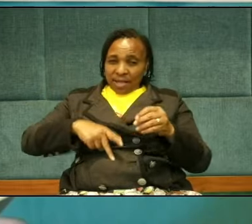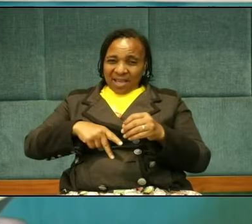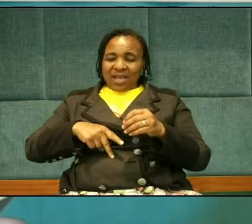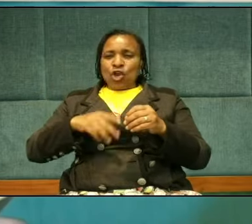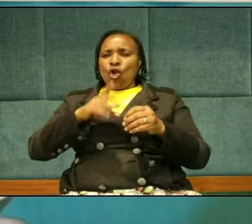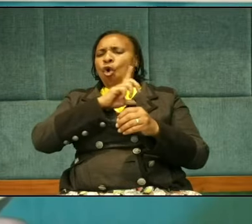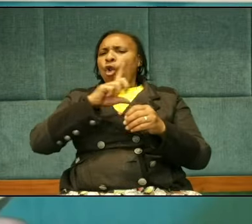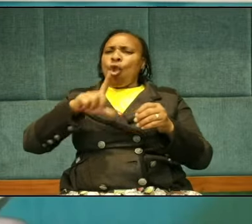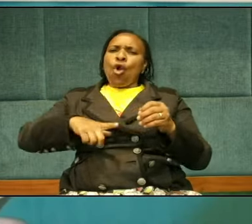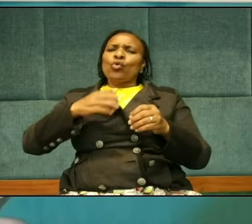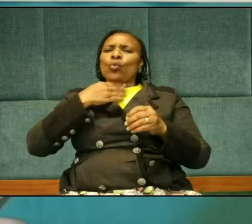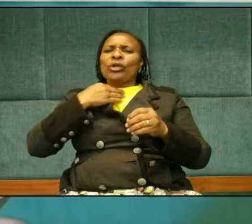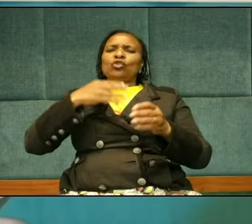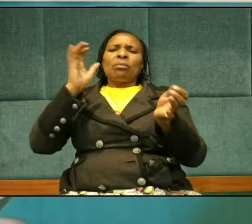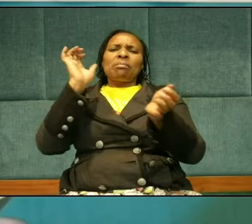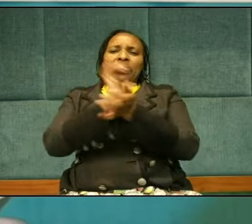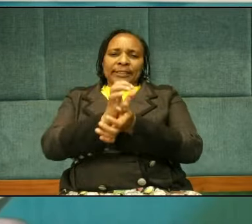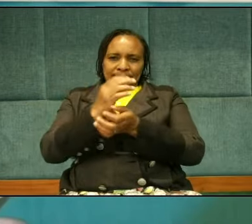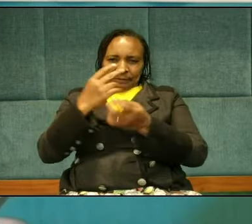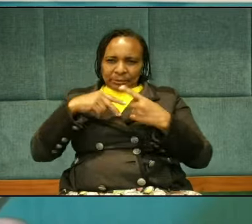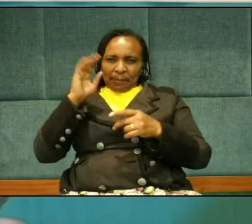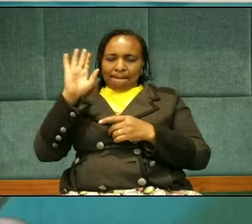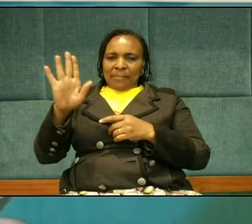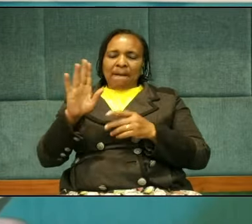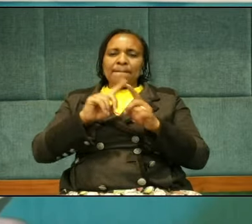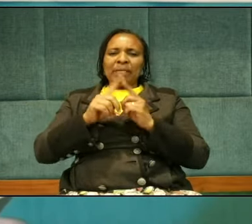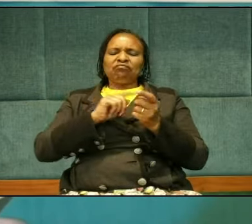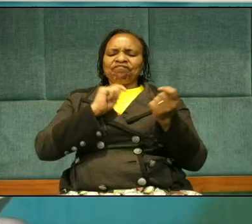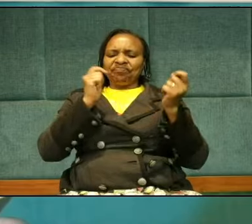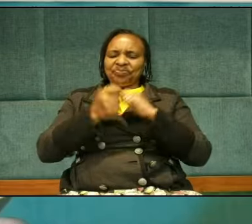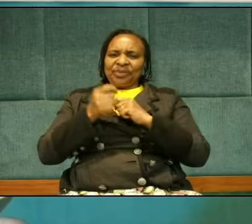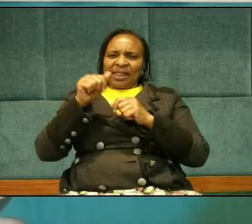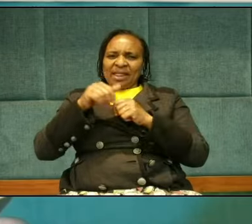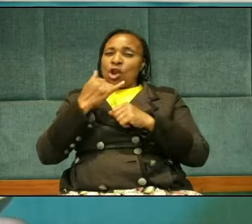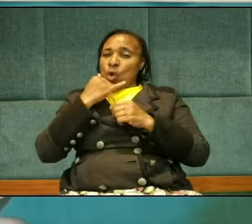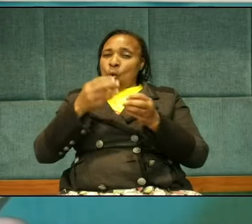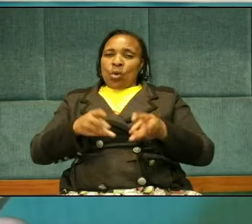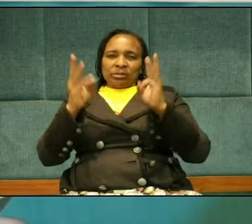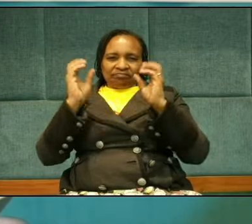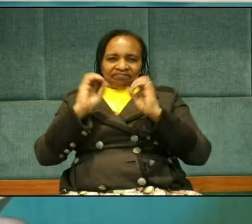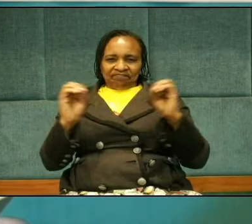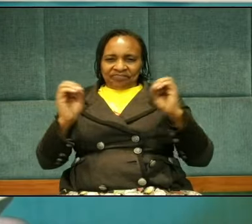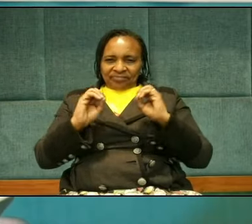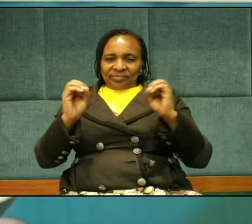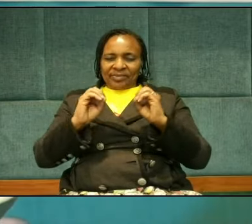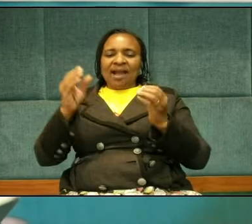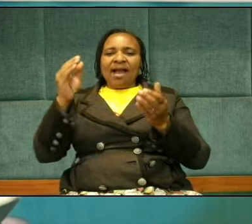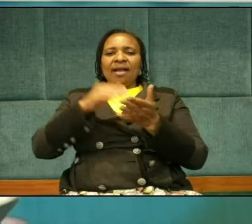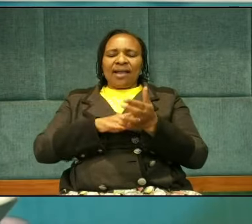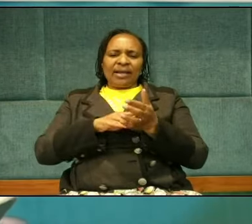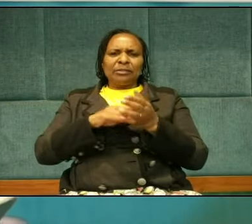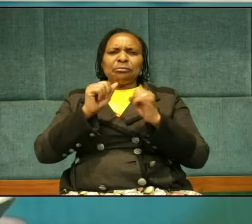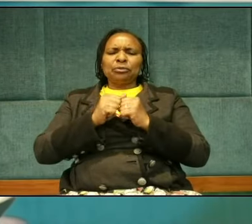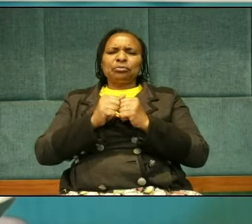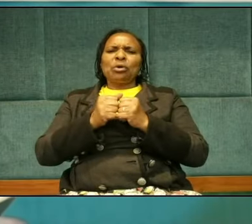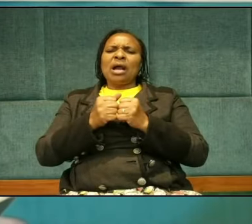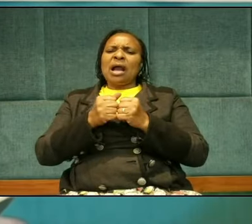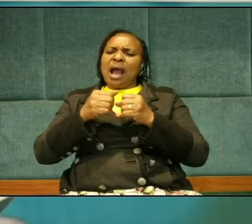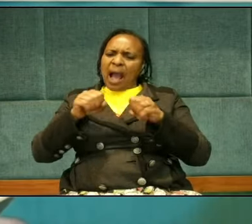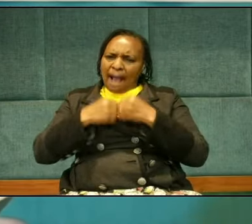punish his people, but they did turn from their wicked ways. Yet still again, they fell into sin, and